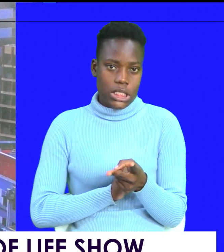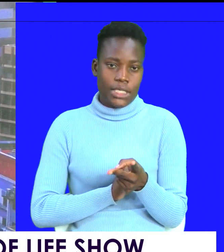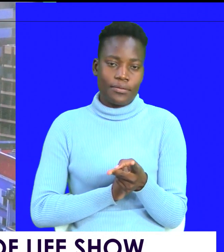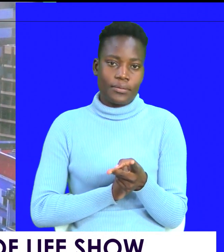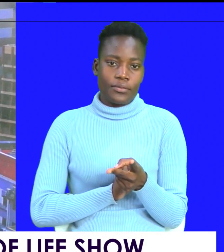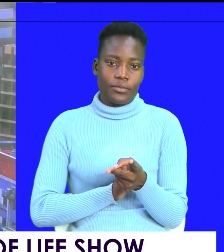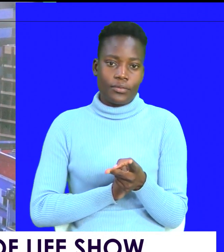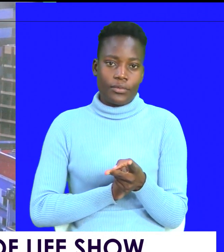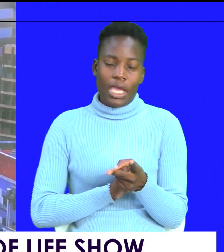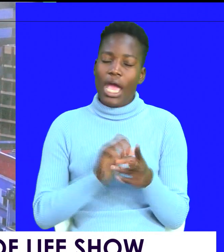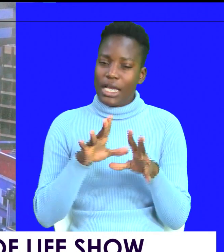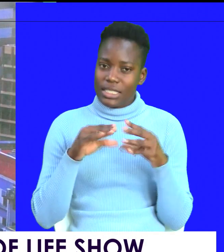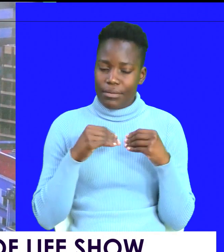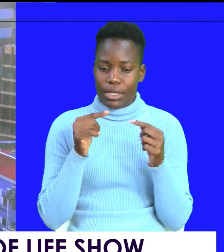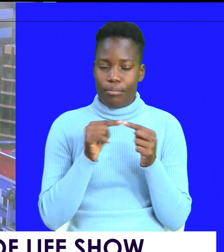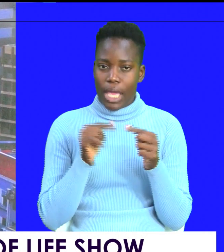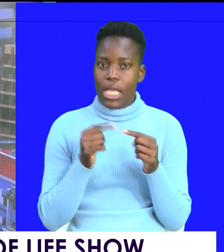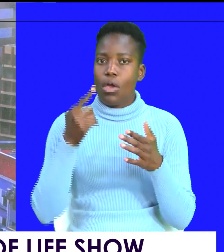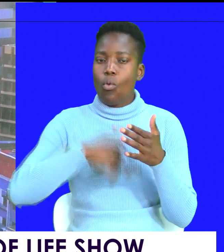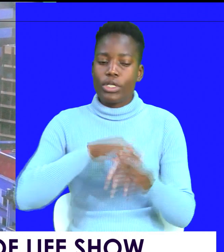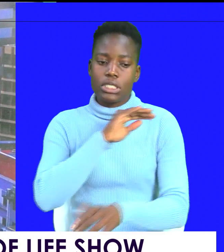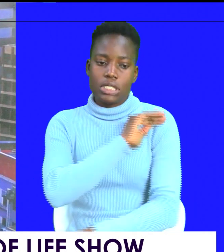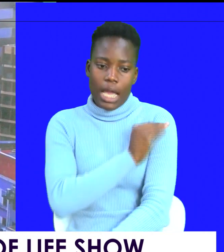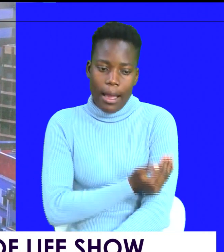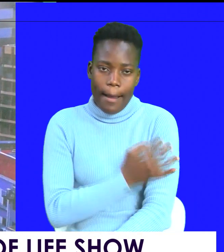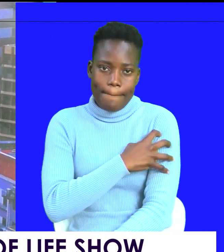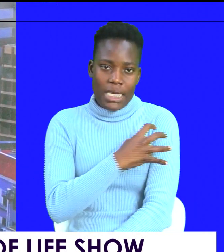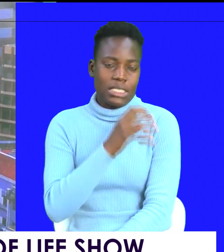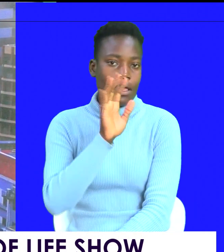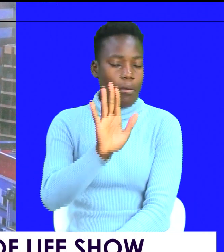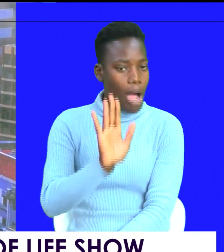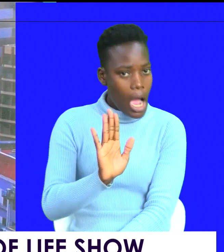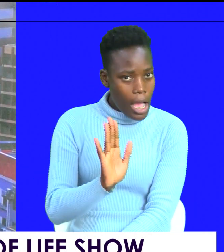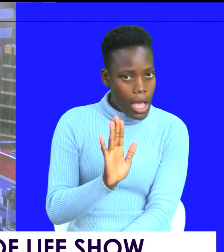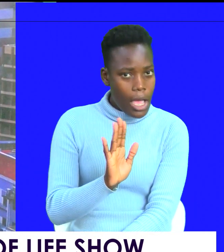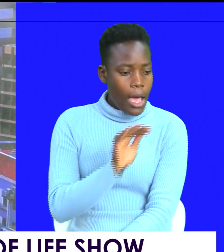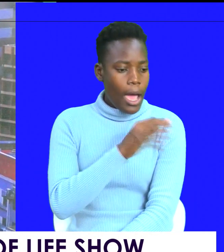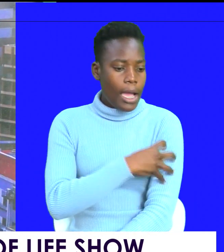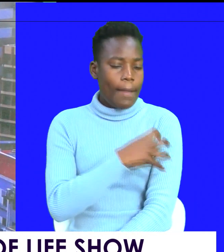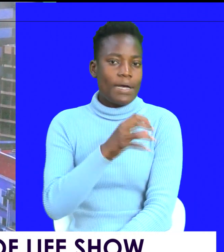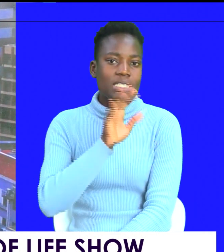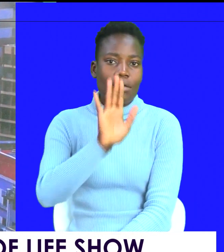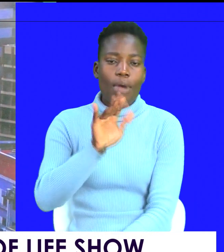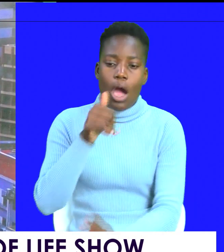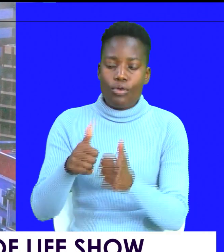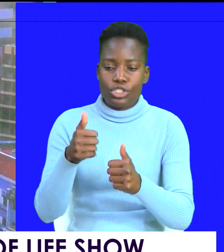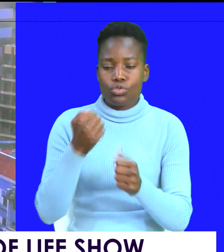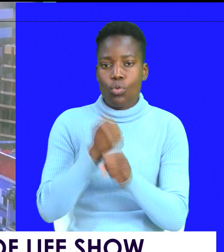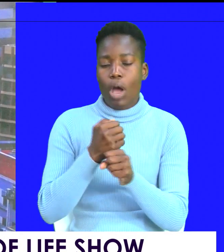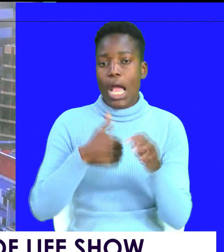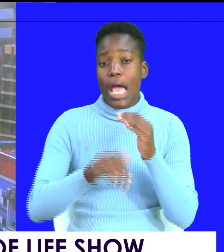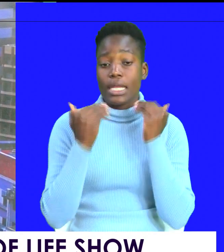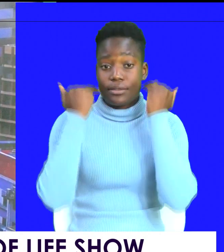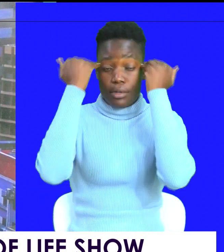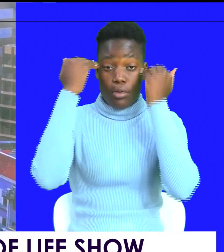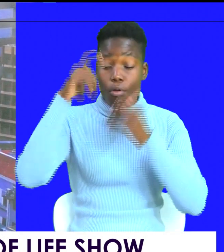suffering, taking pain. What is your capacity for persecution? What is your capacity to work under stress? You need to